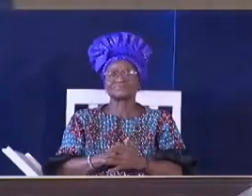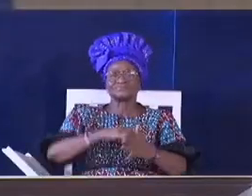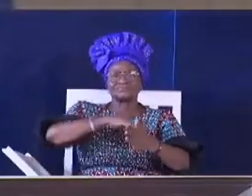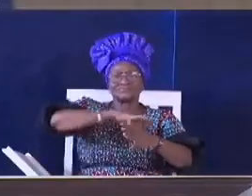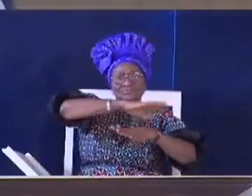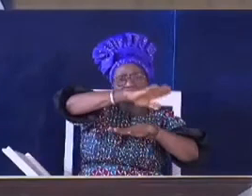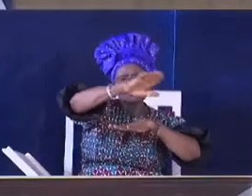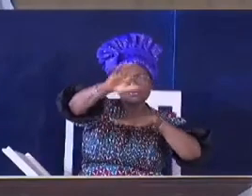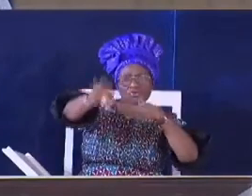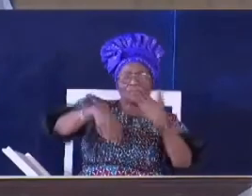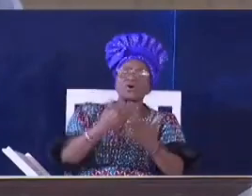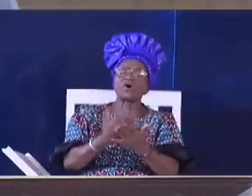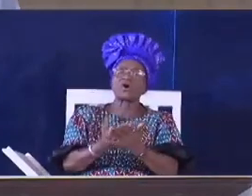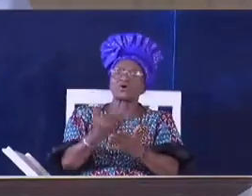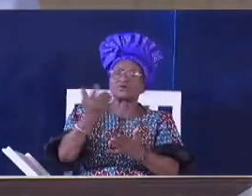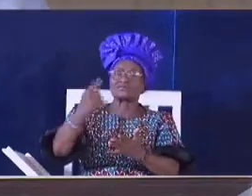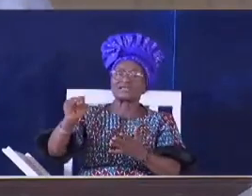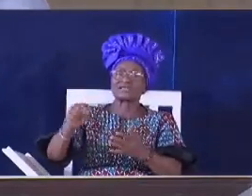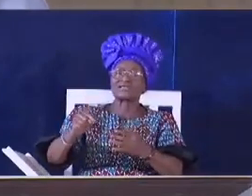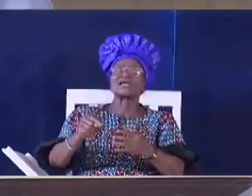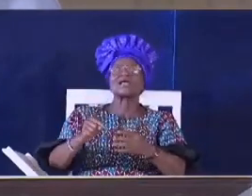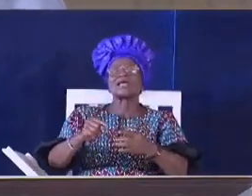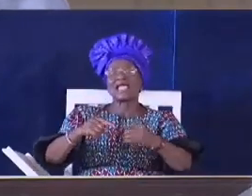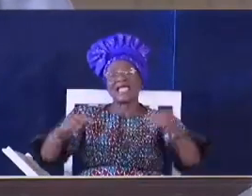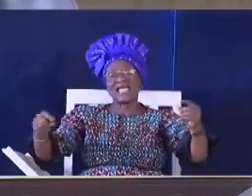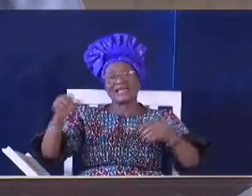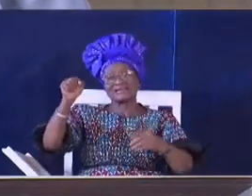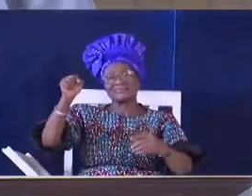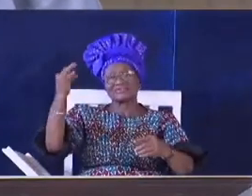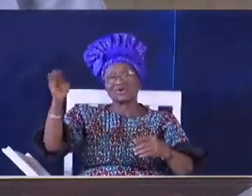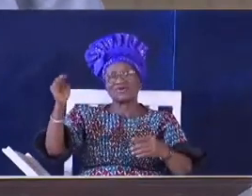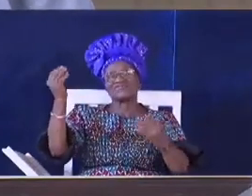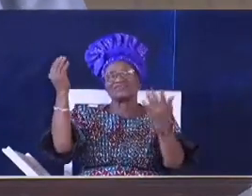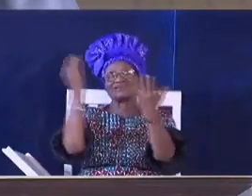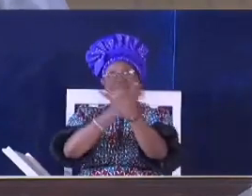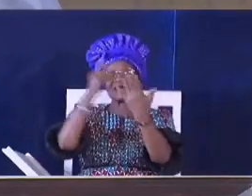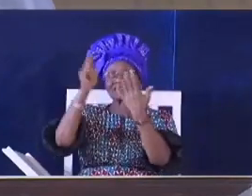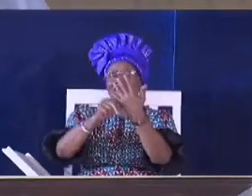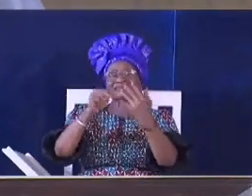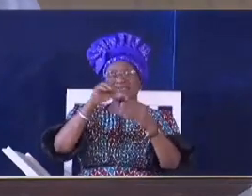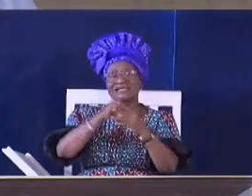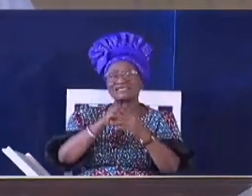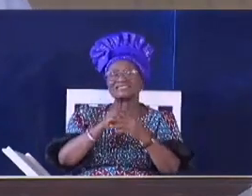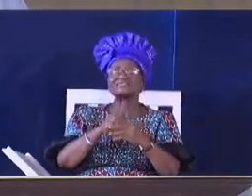All the forces of darkness in Egypt